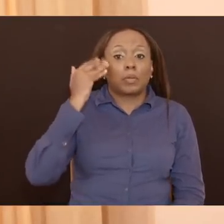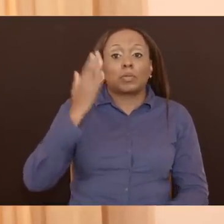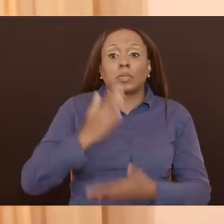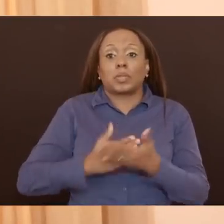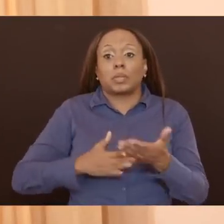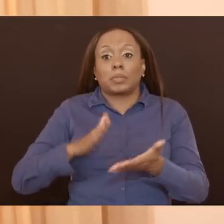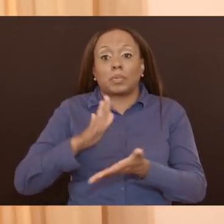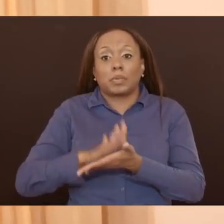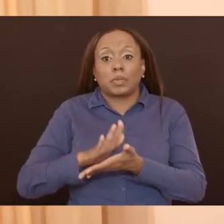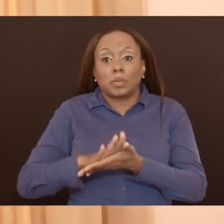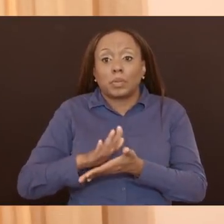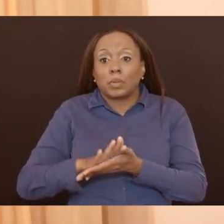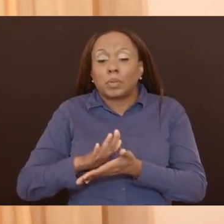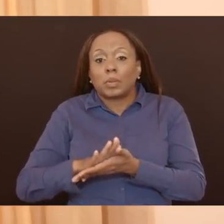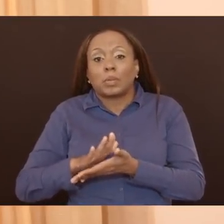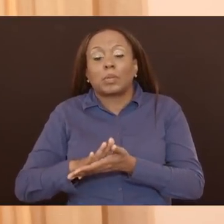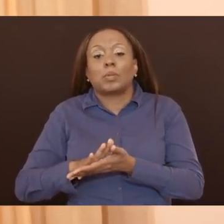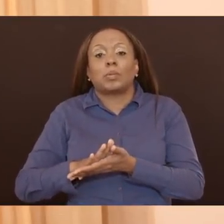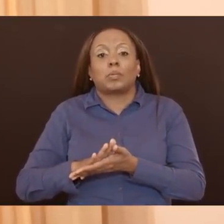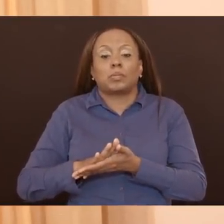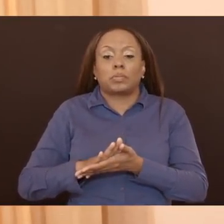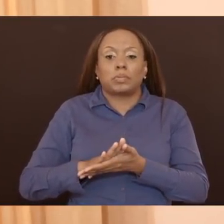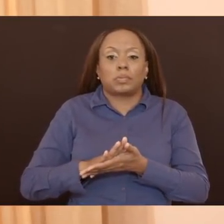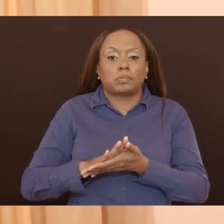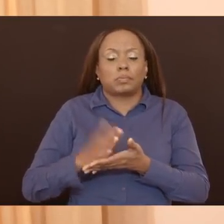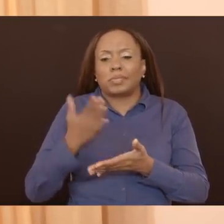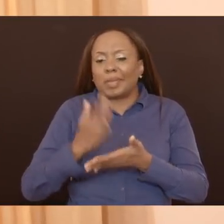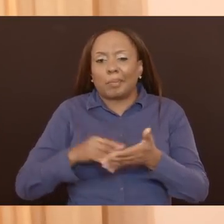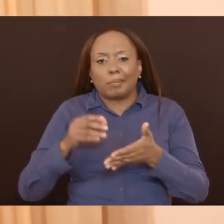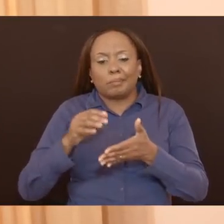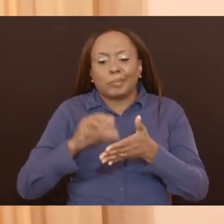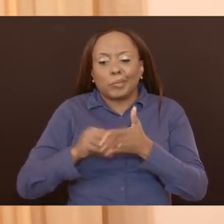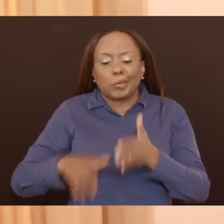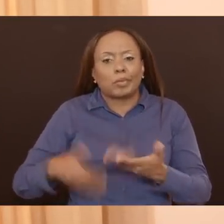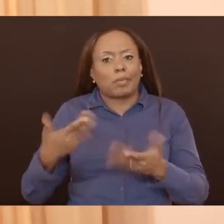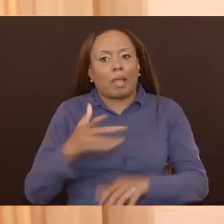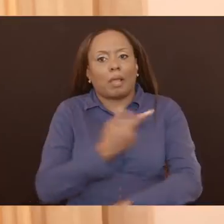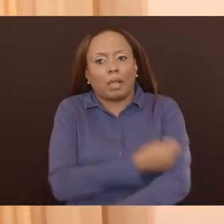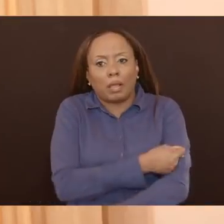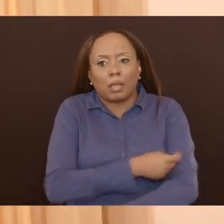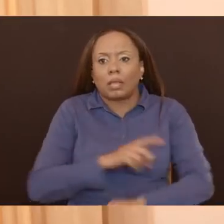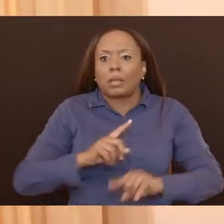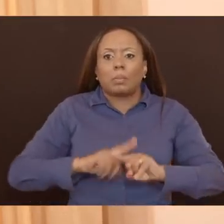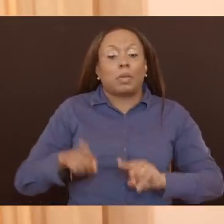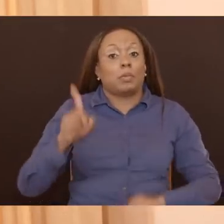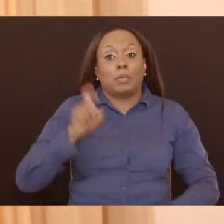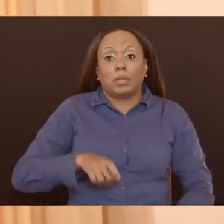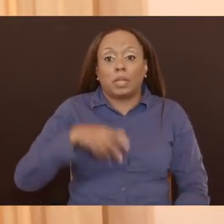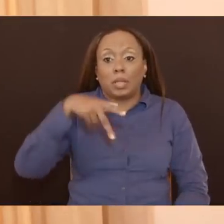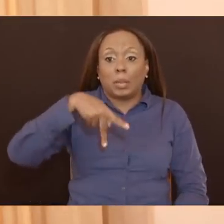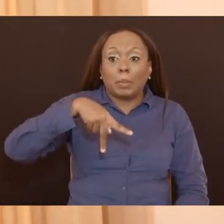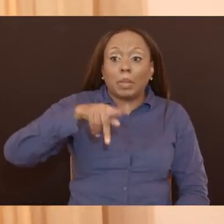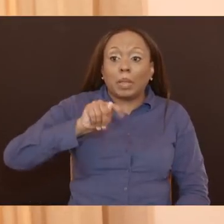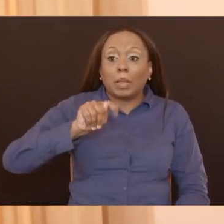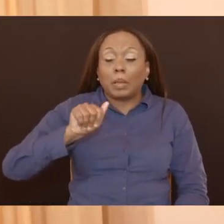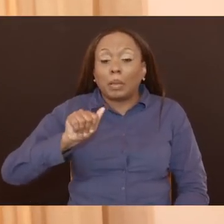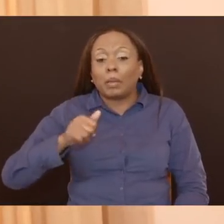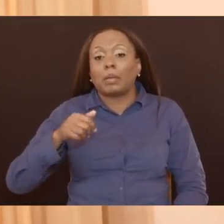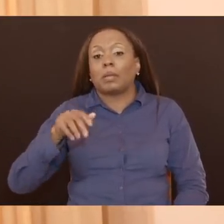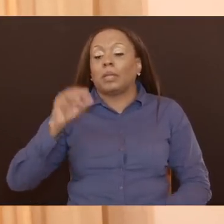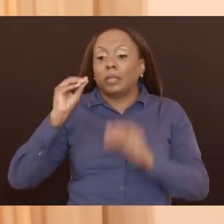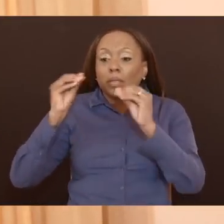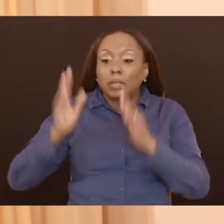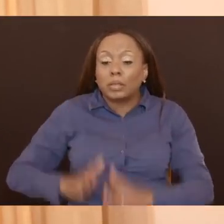might meet this target quicker than others. And who do we need to help us meet this target? We need the PTAs, we need the teachers, we